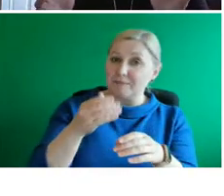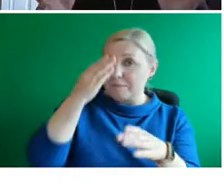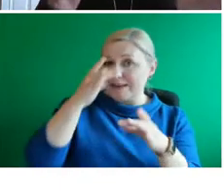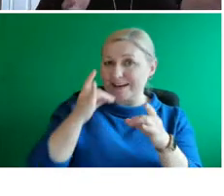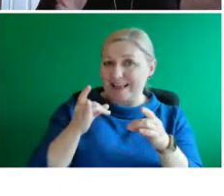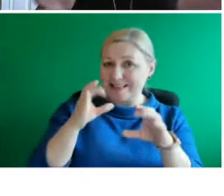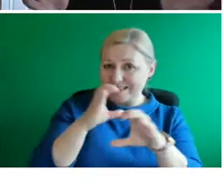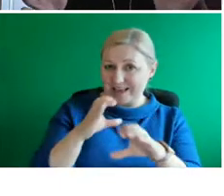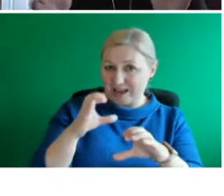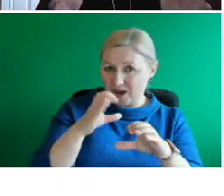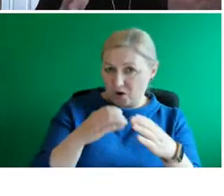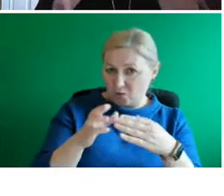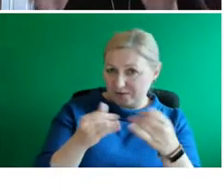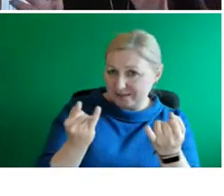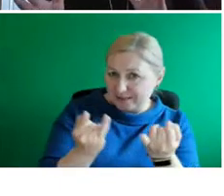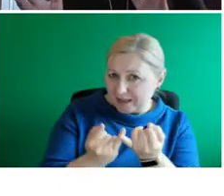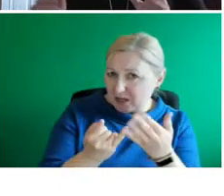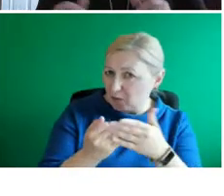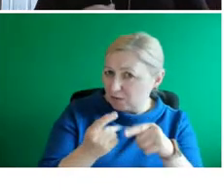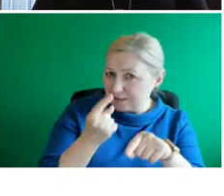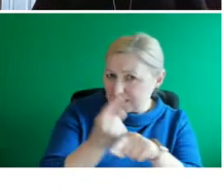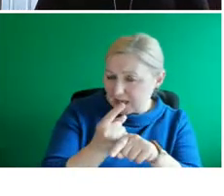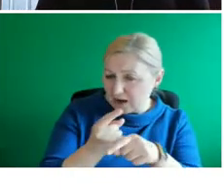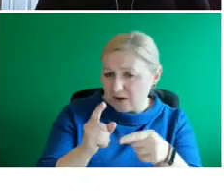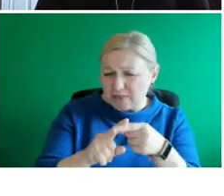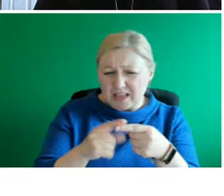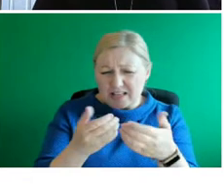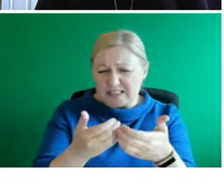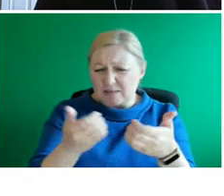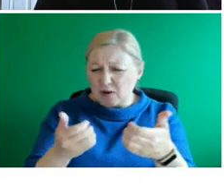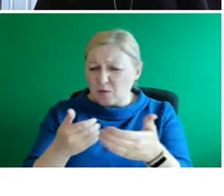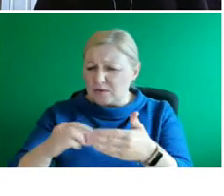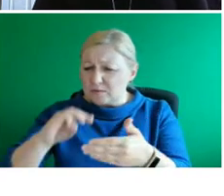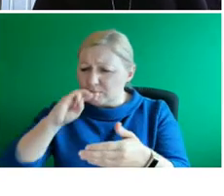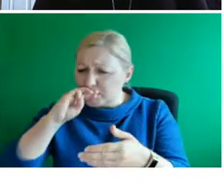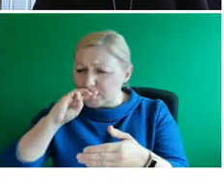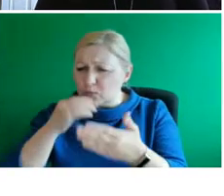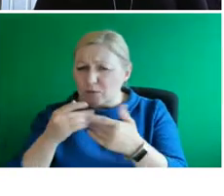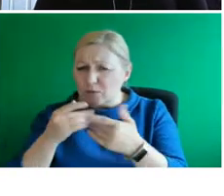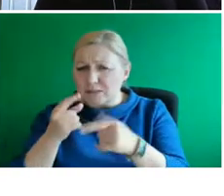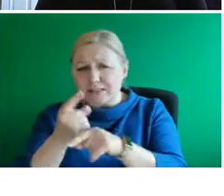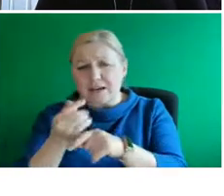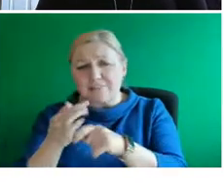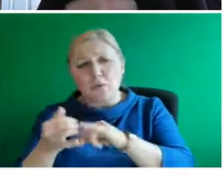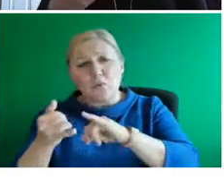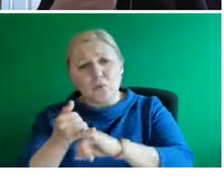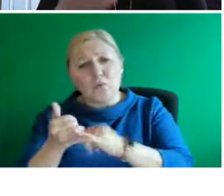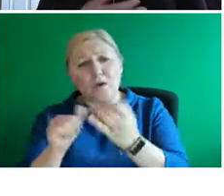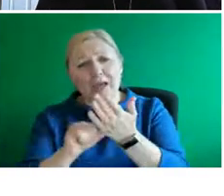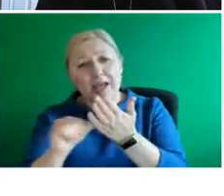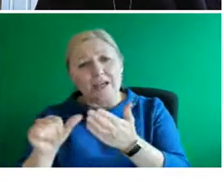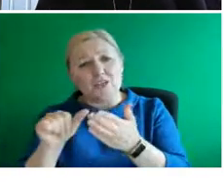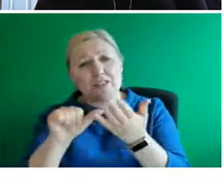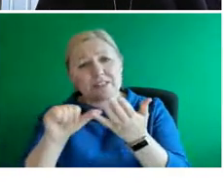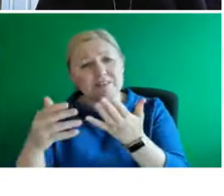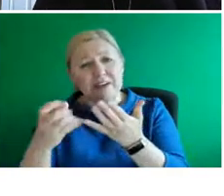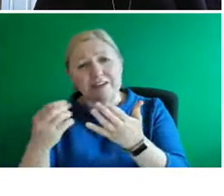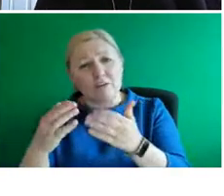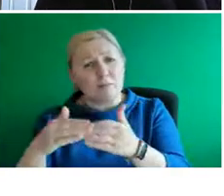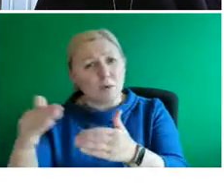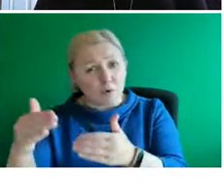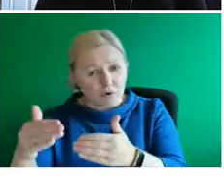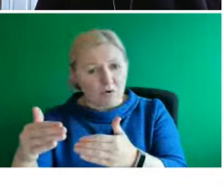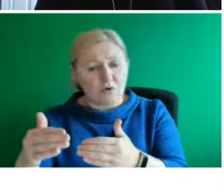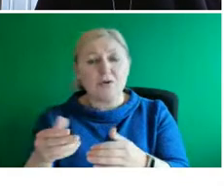differentiate that from how mental health care of over 65s is delivered. I want to summarise referral pathways and the types of referrals that we